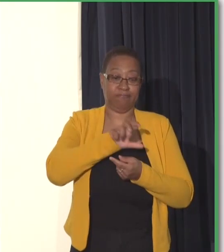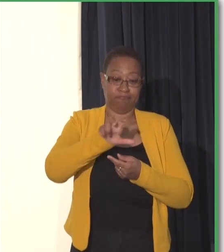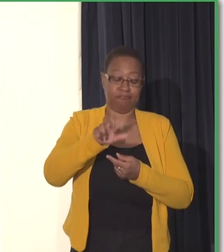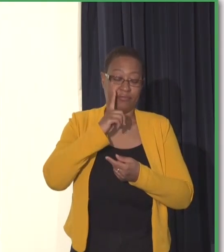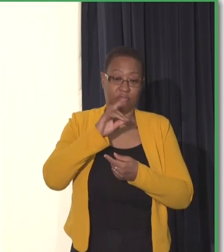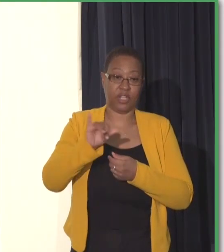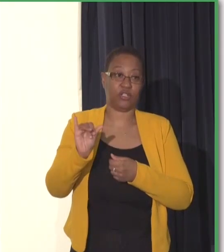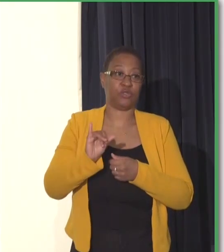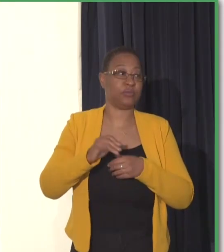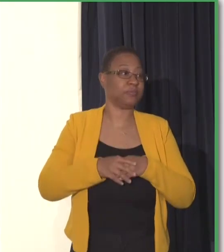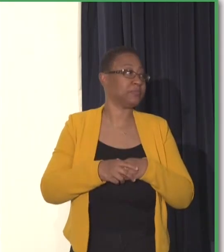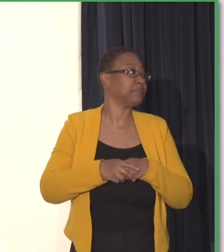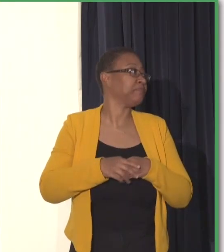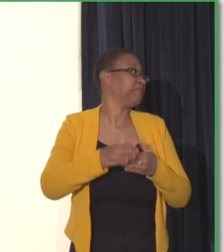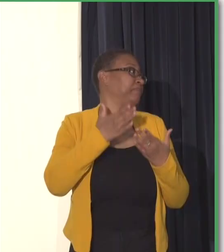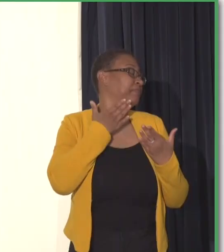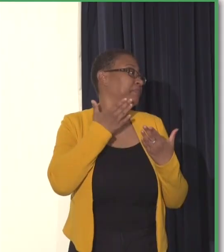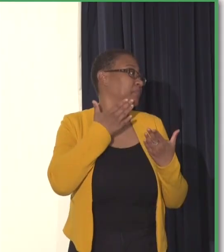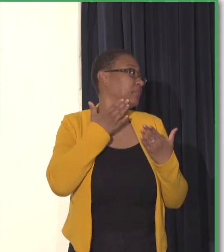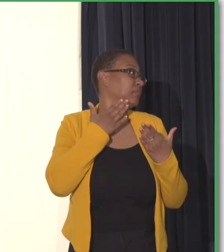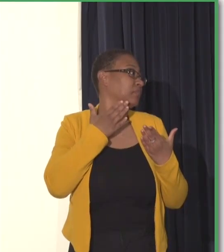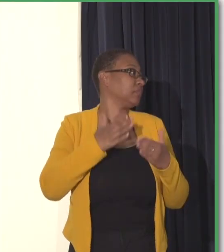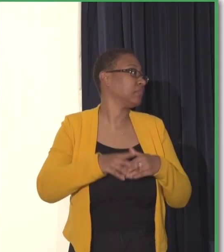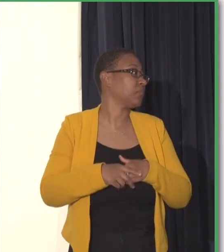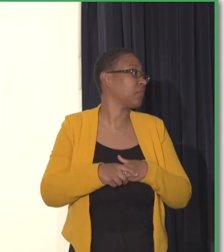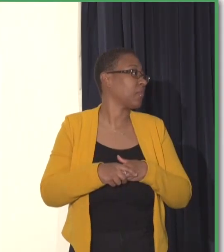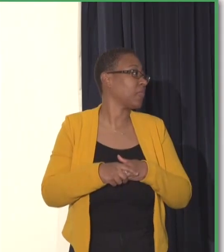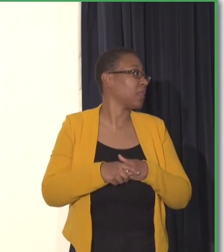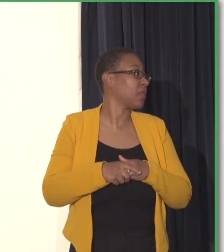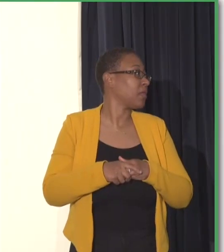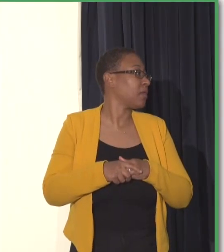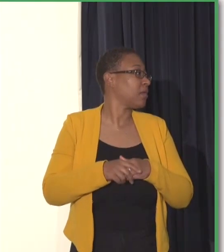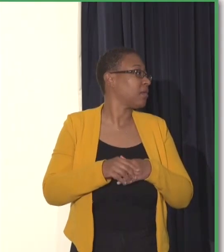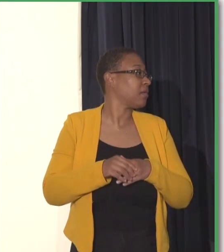well. Yeah. Wonderful.